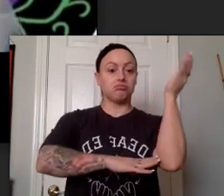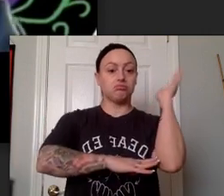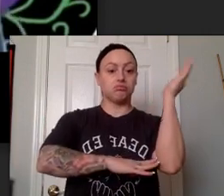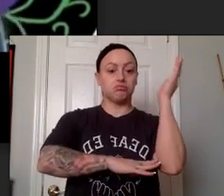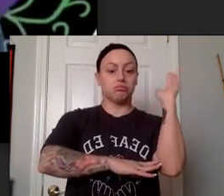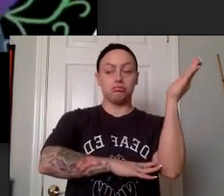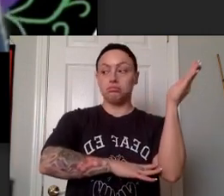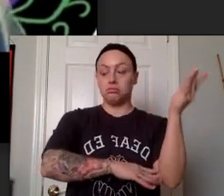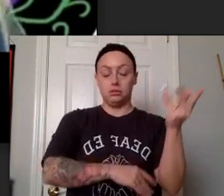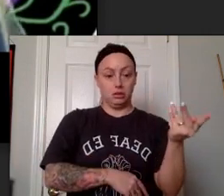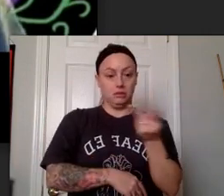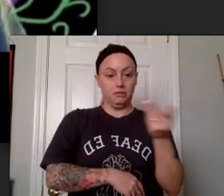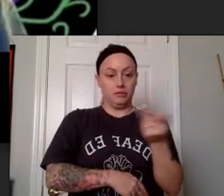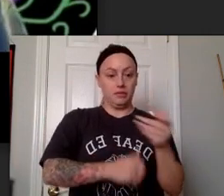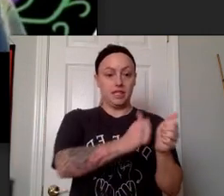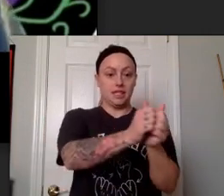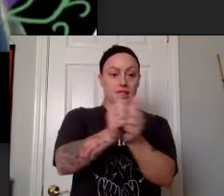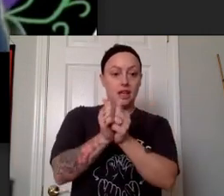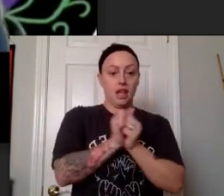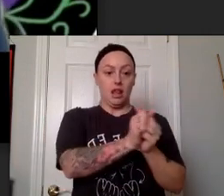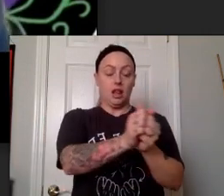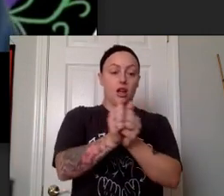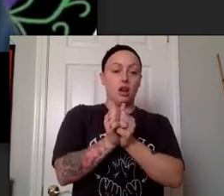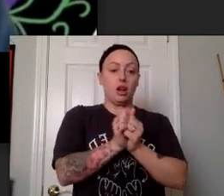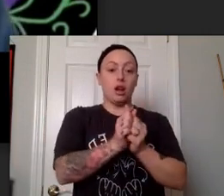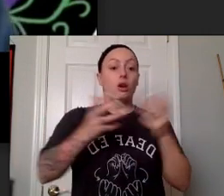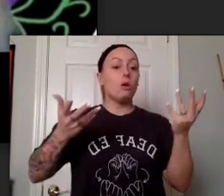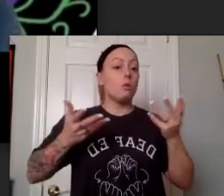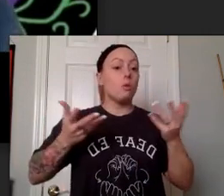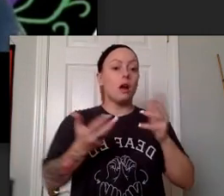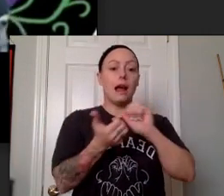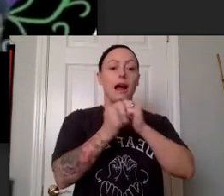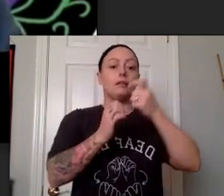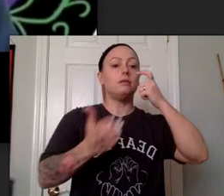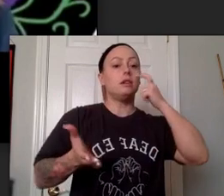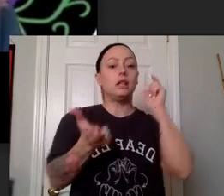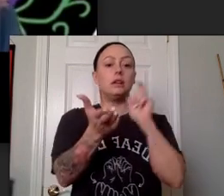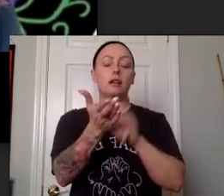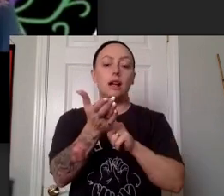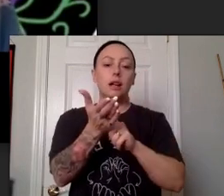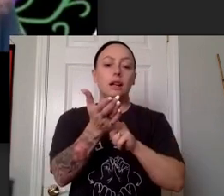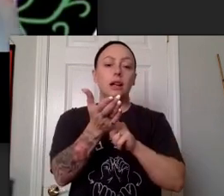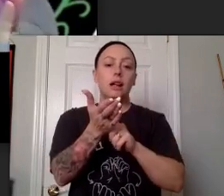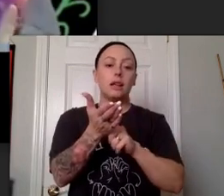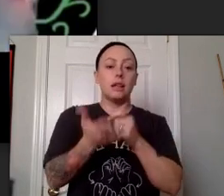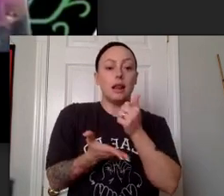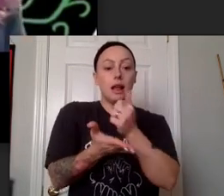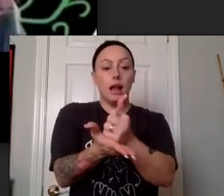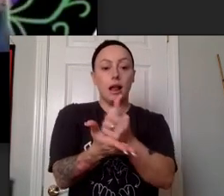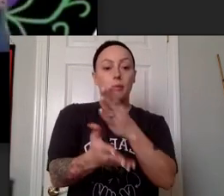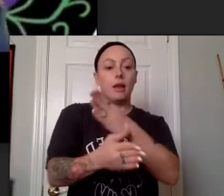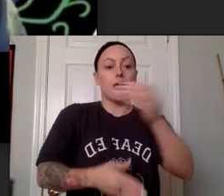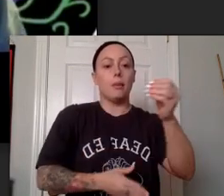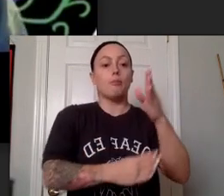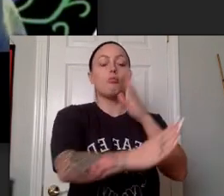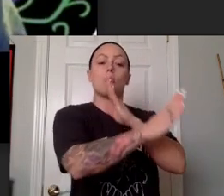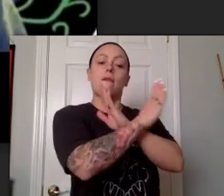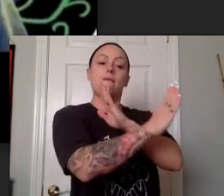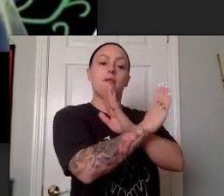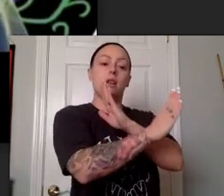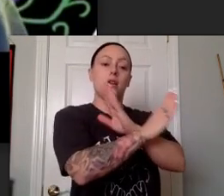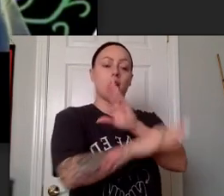with Corrine backing me up, on how to recognize, respond, and in some cases prevent